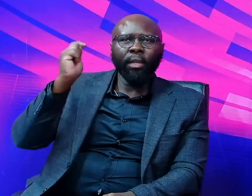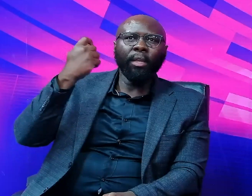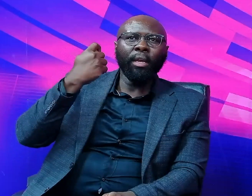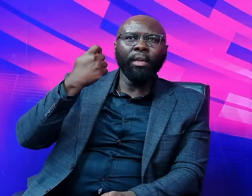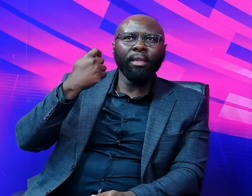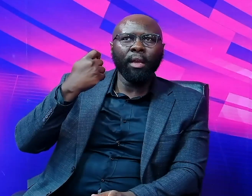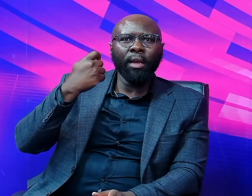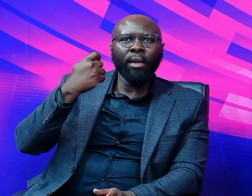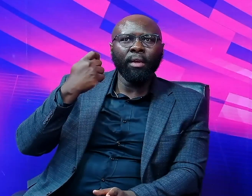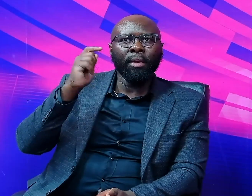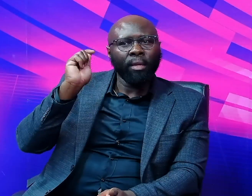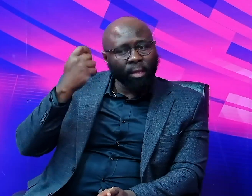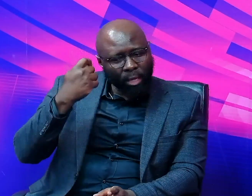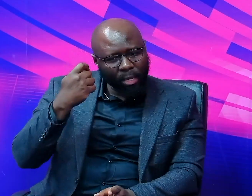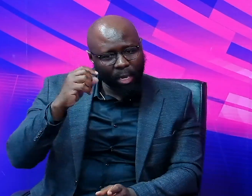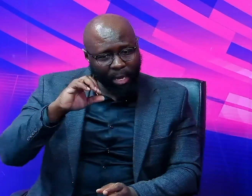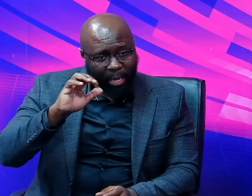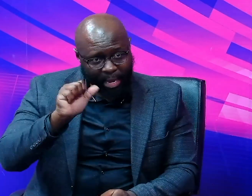Well,